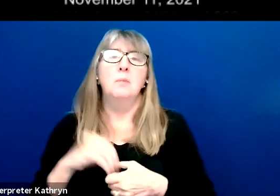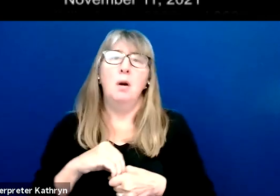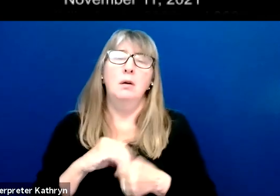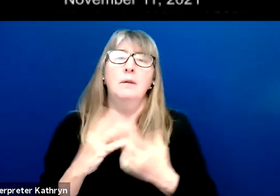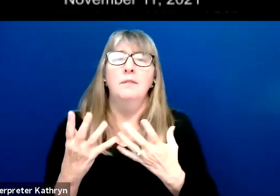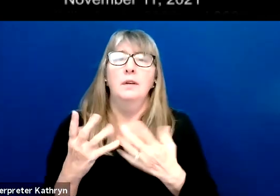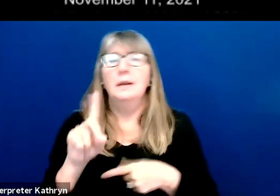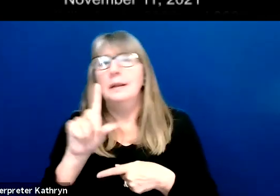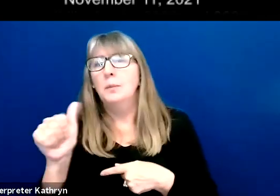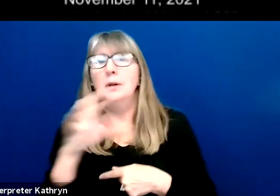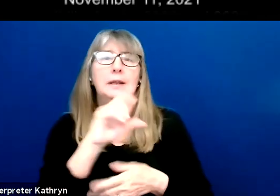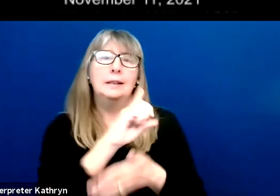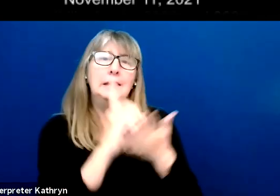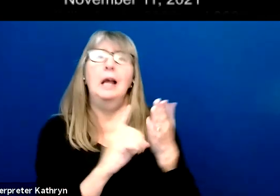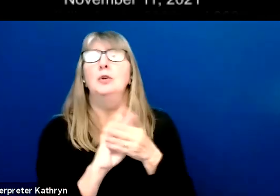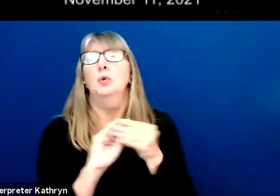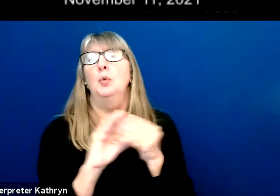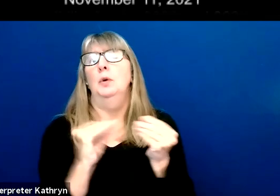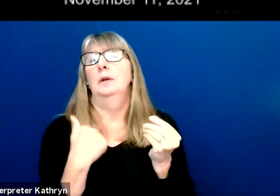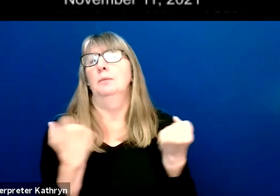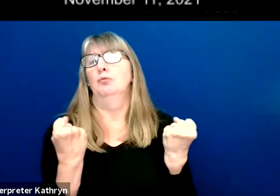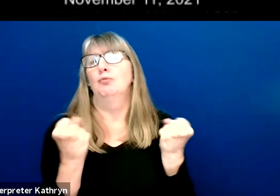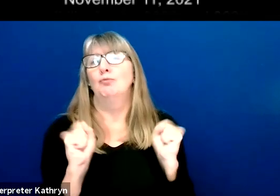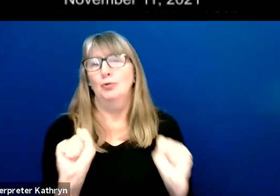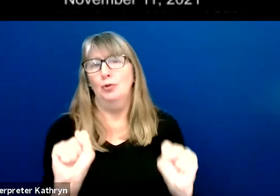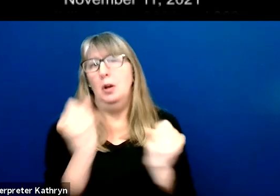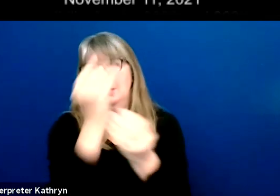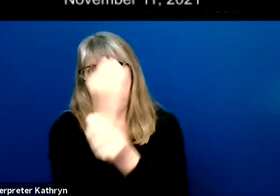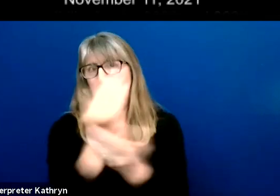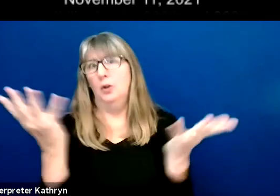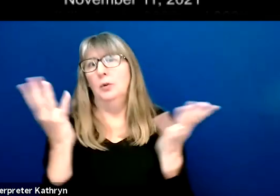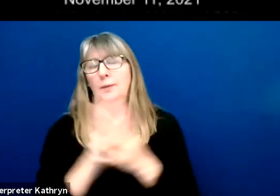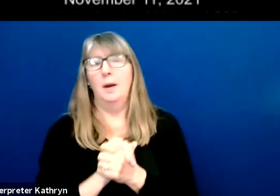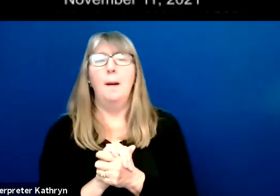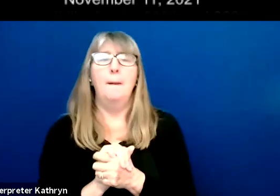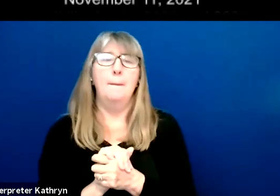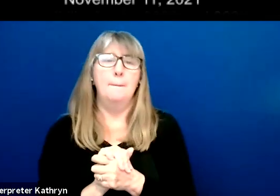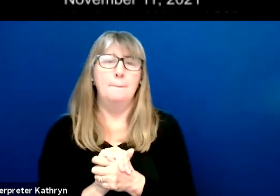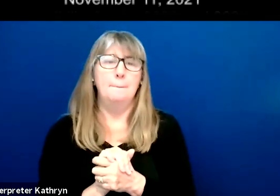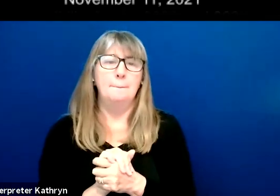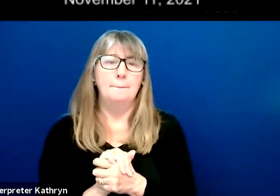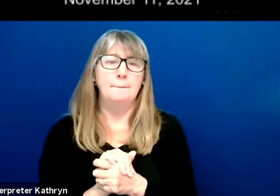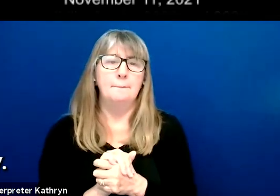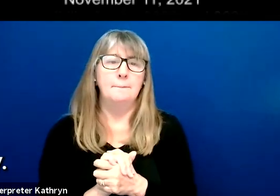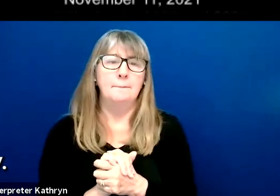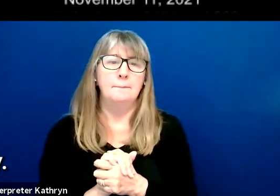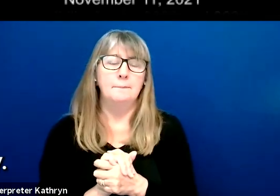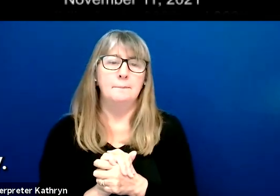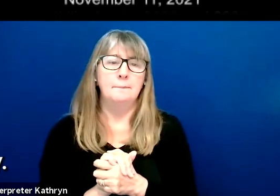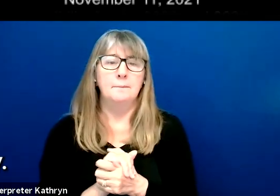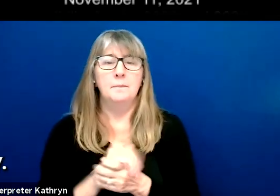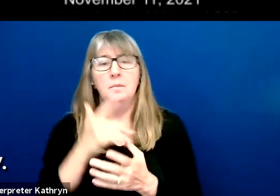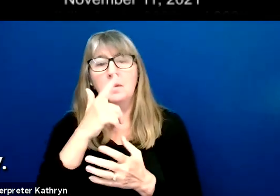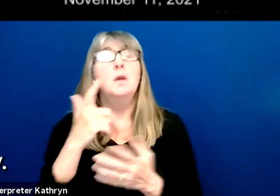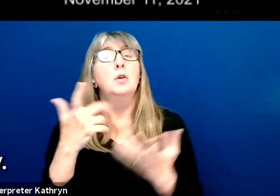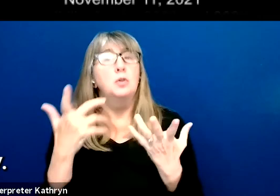disability and design story that I'm trying to tell you, because although I was so I came to